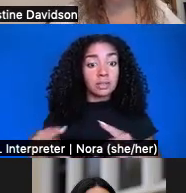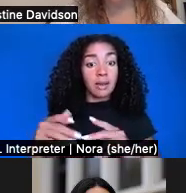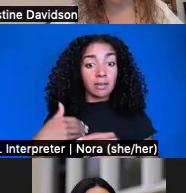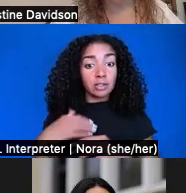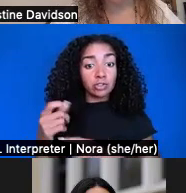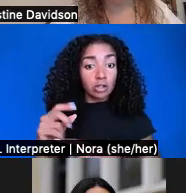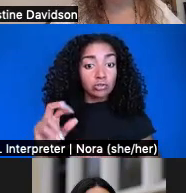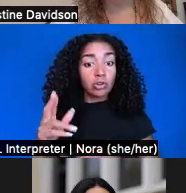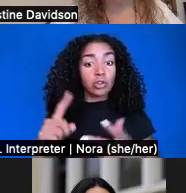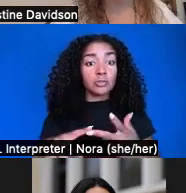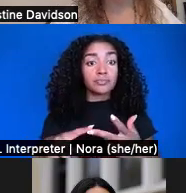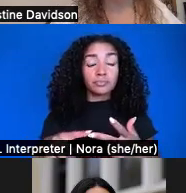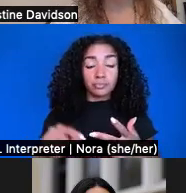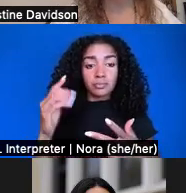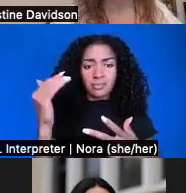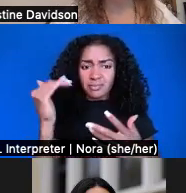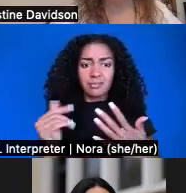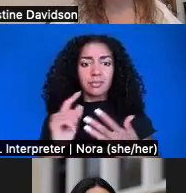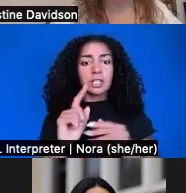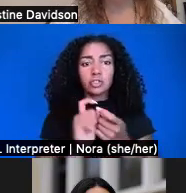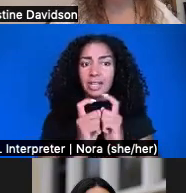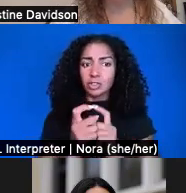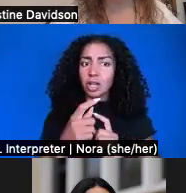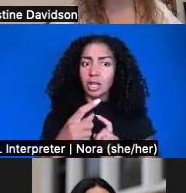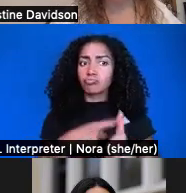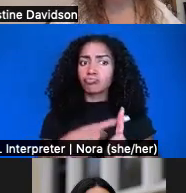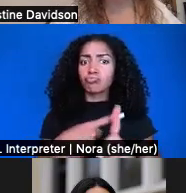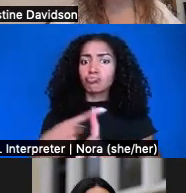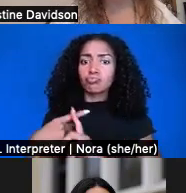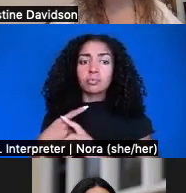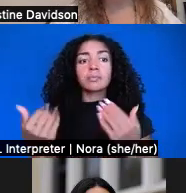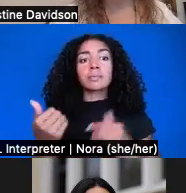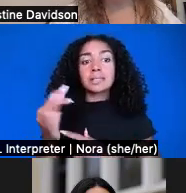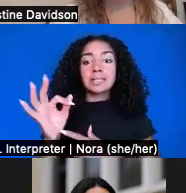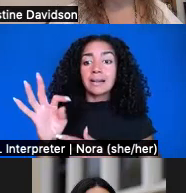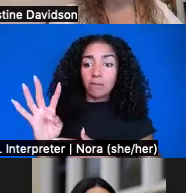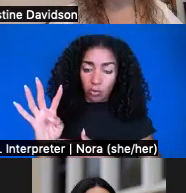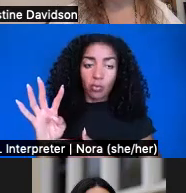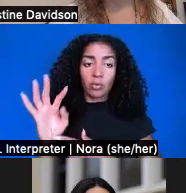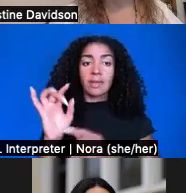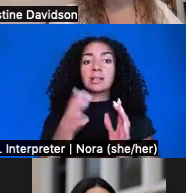changes for good, right? 1994, we got the Violence Against Women Act.